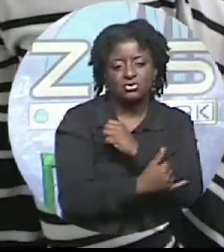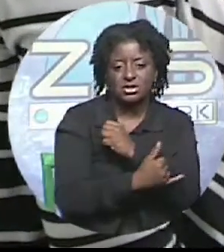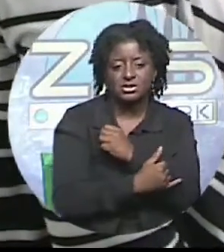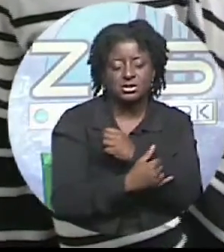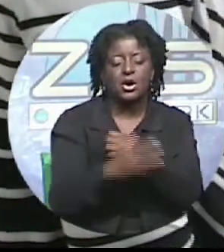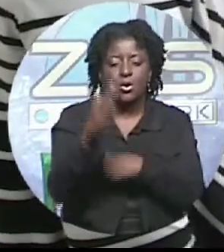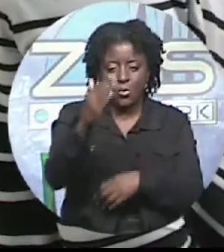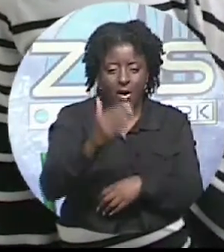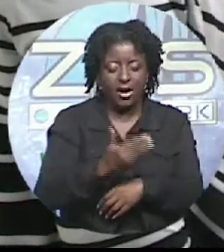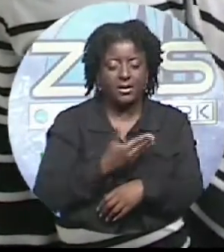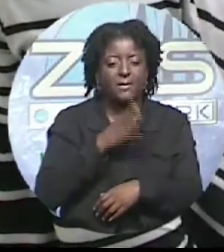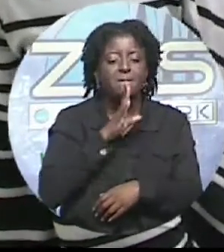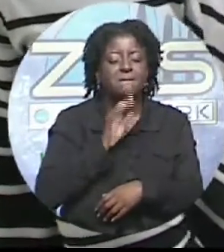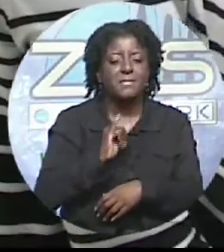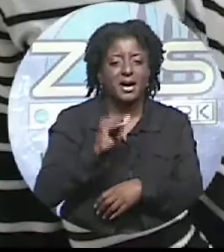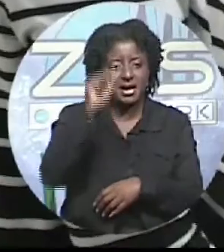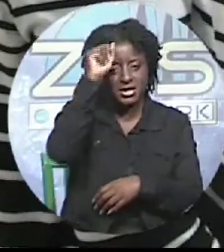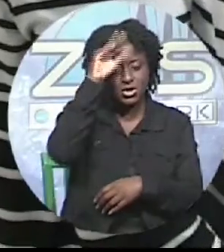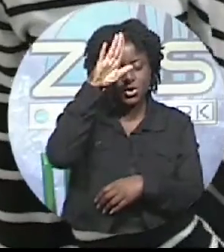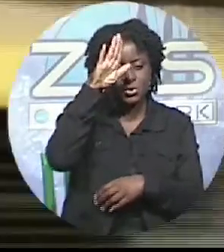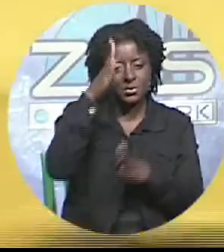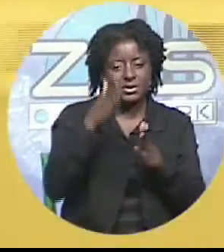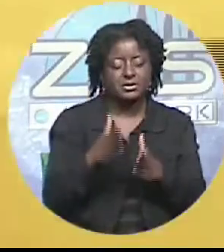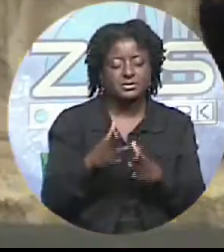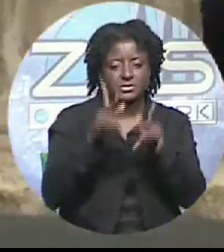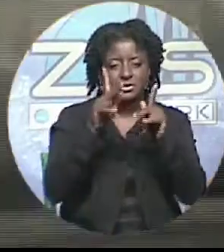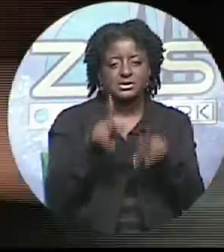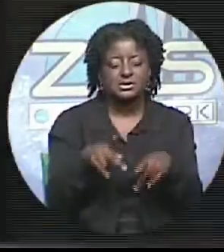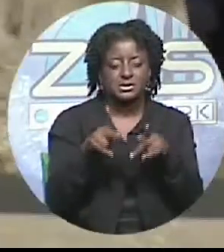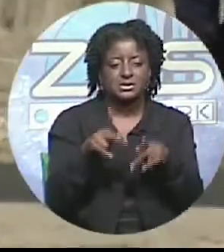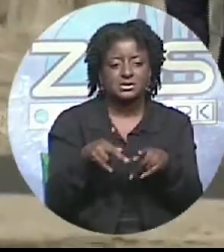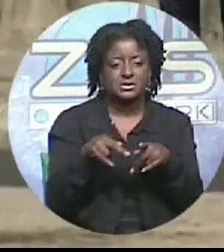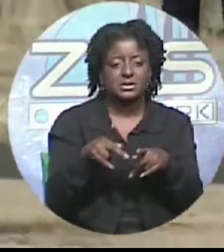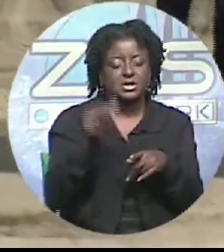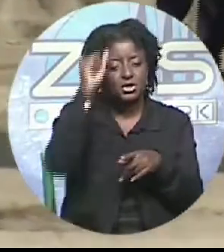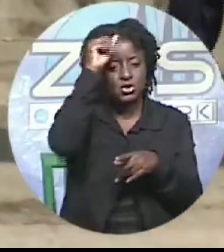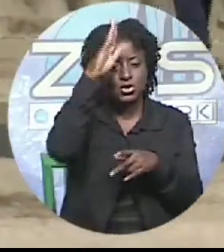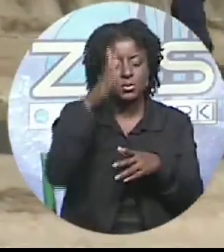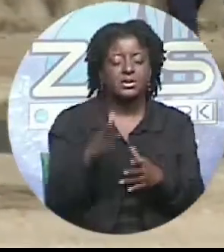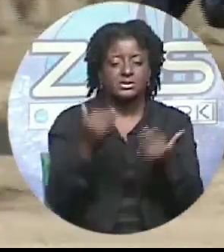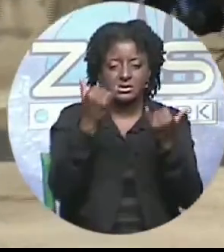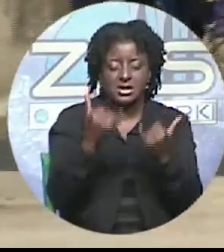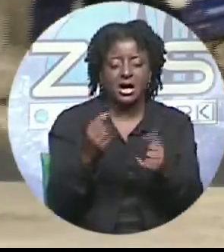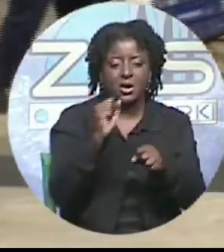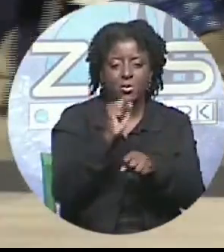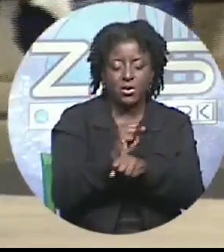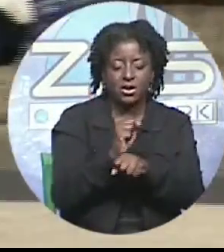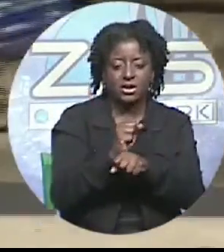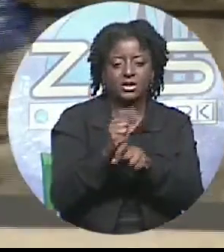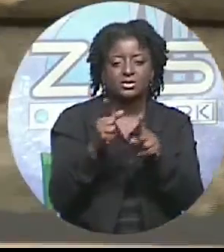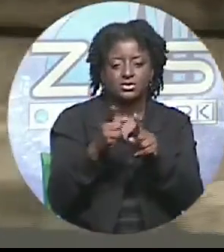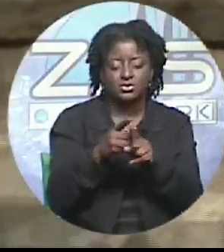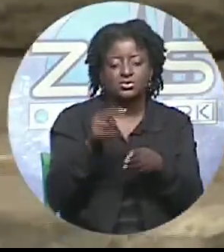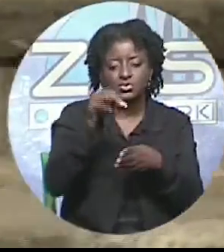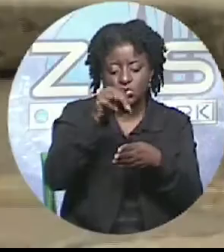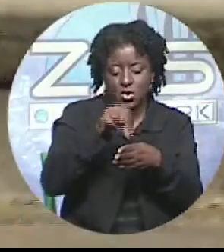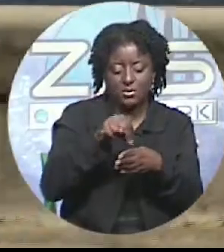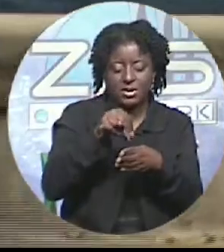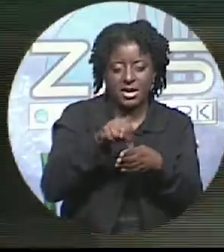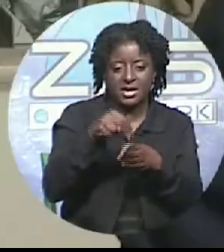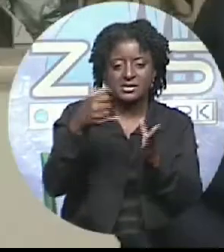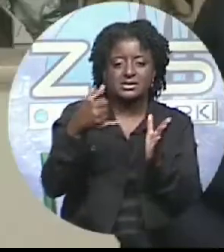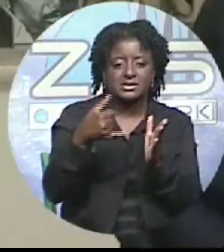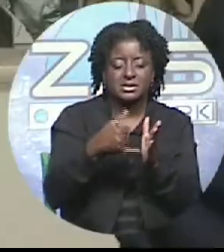Bahamas, His Excellency Ernesto Guzman. He noted that Cuba is now working on normalizing its bilateral relationship with the